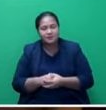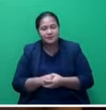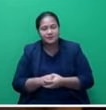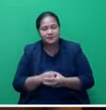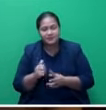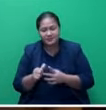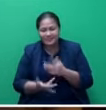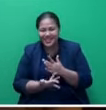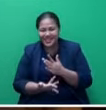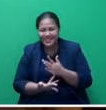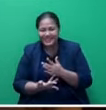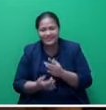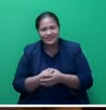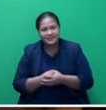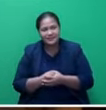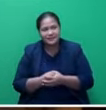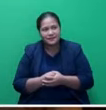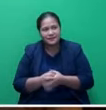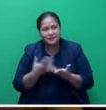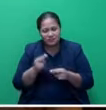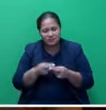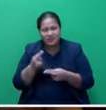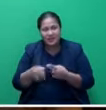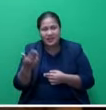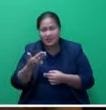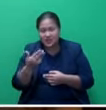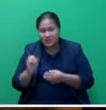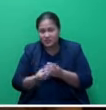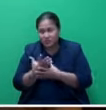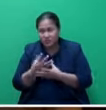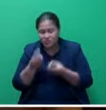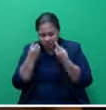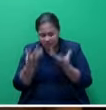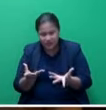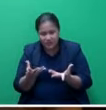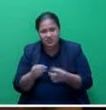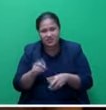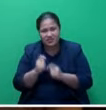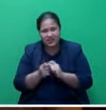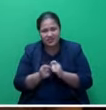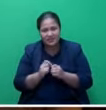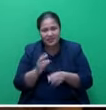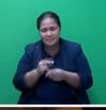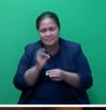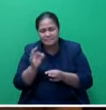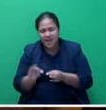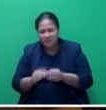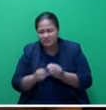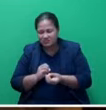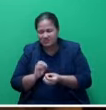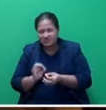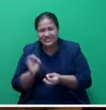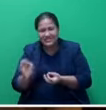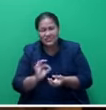transfer initiatives, SRIF has planted 90 grower demonstration trials, planted and distributed 700 tons of